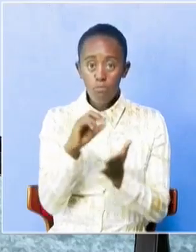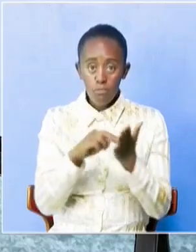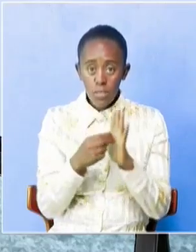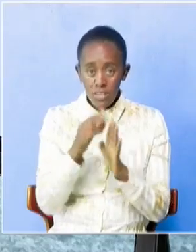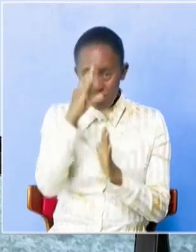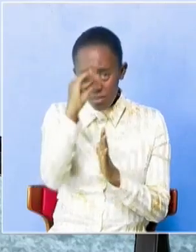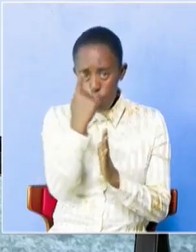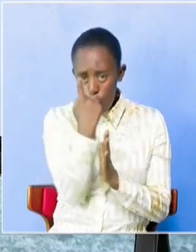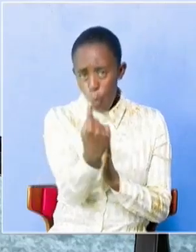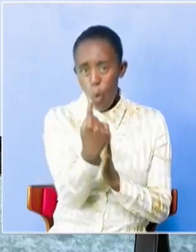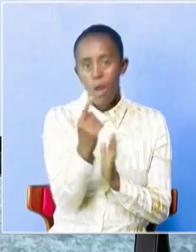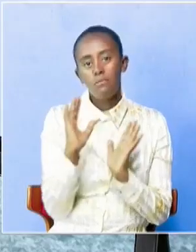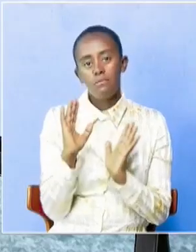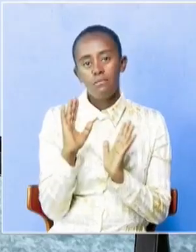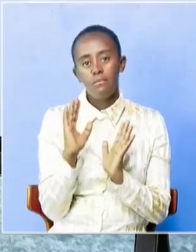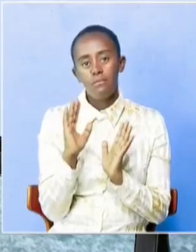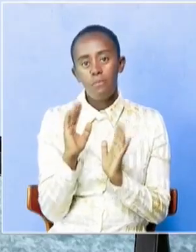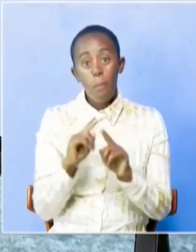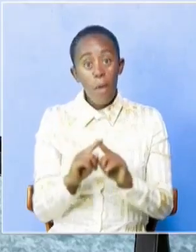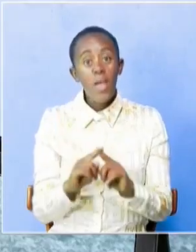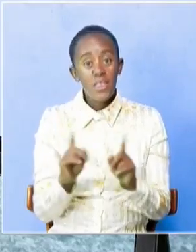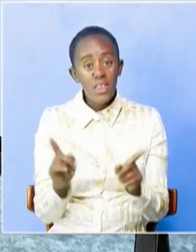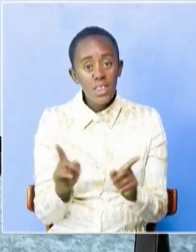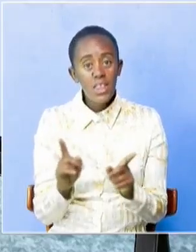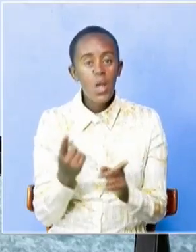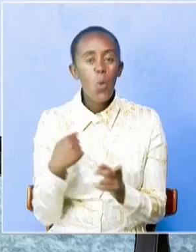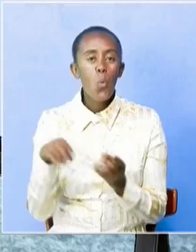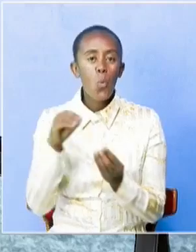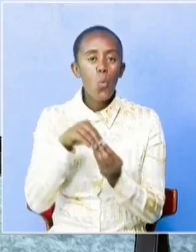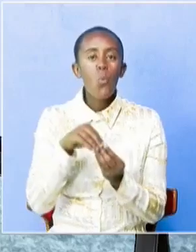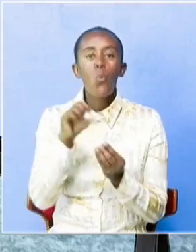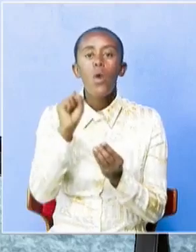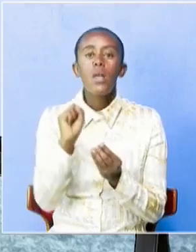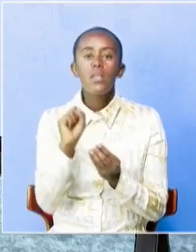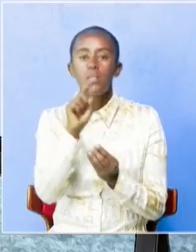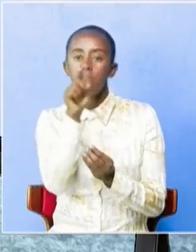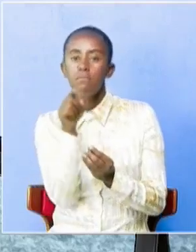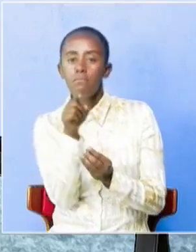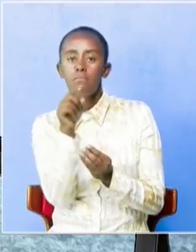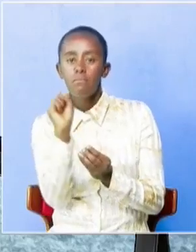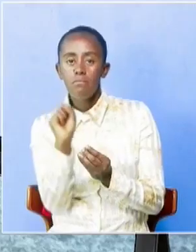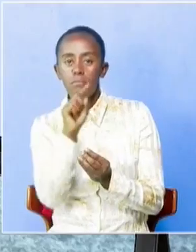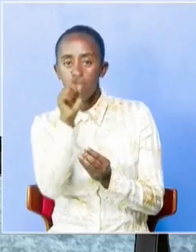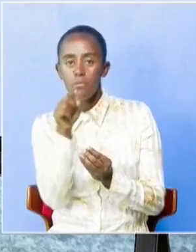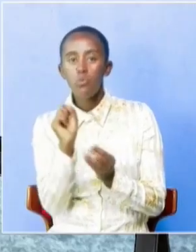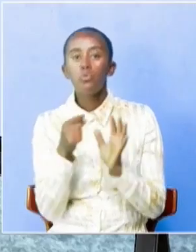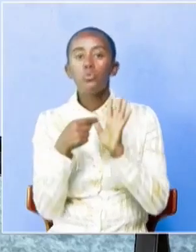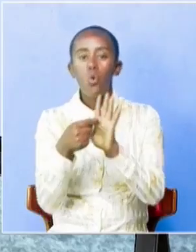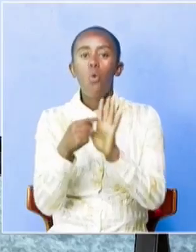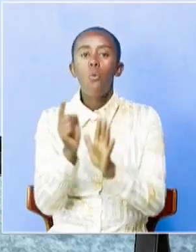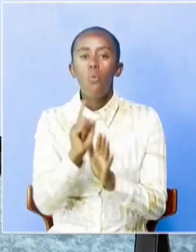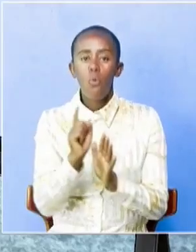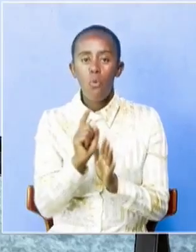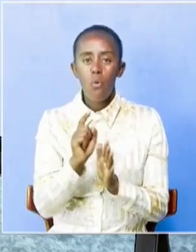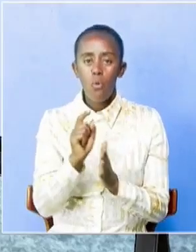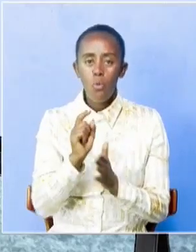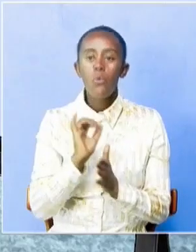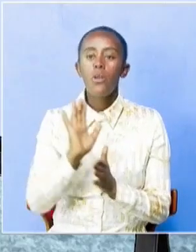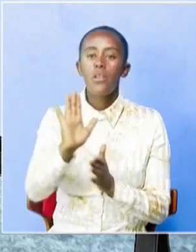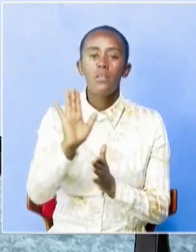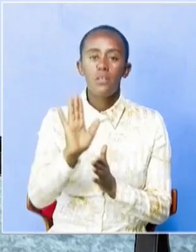only one boy, but we add an apostrophe, then S, to show what?